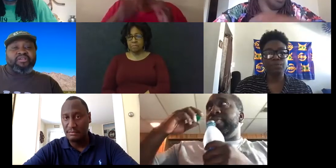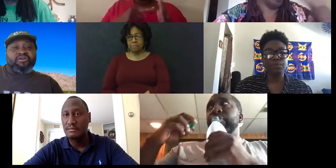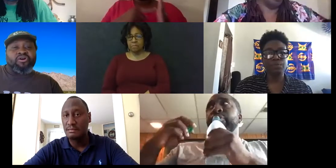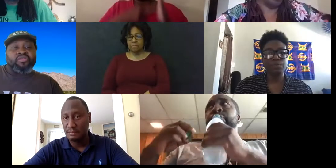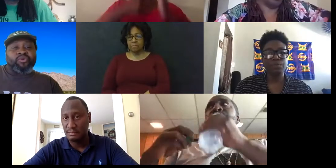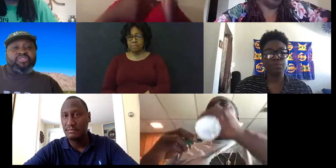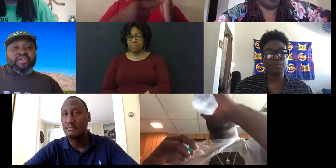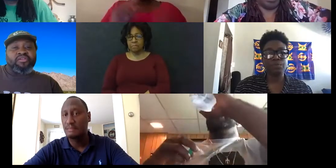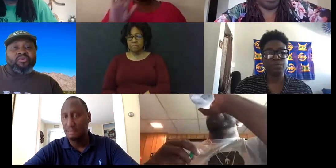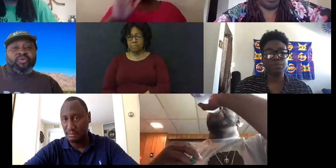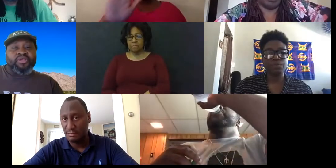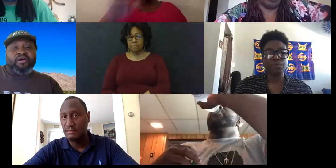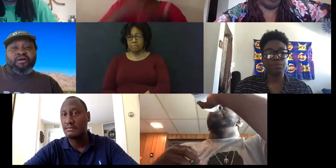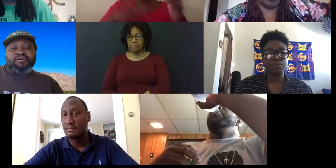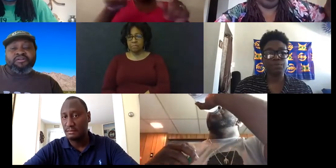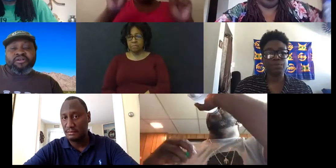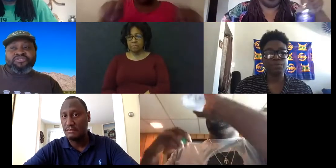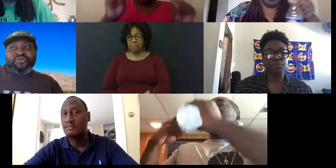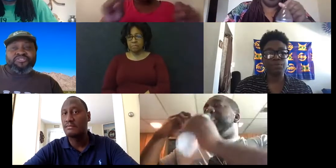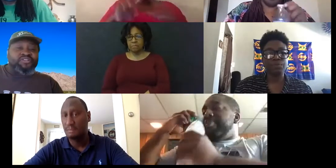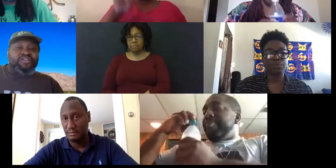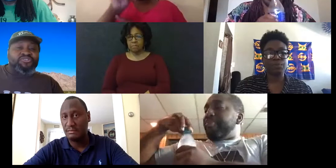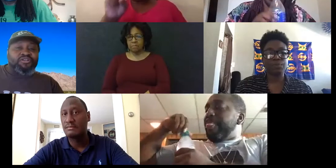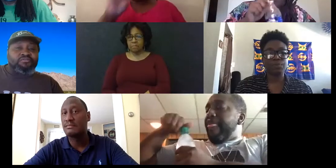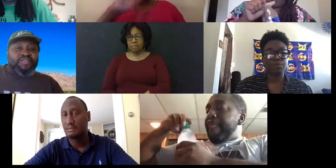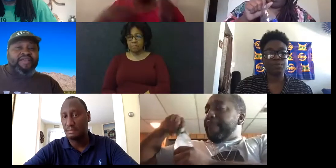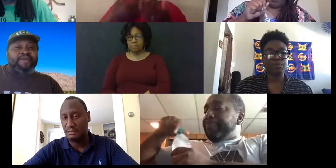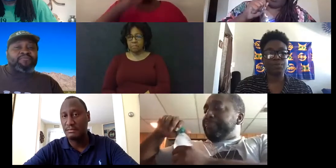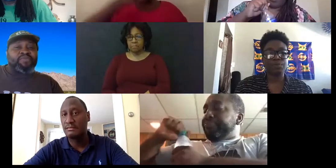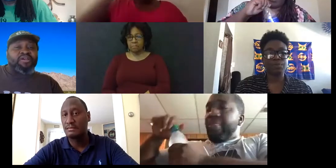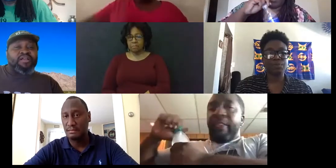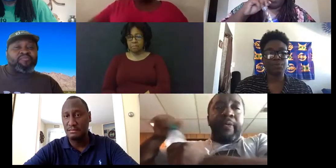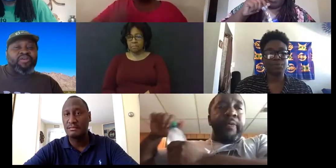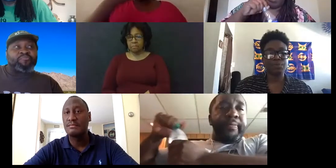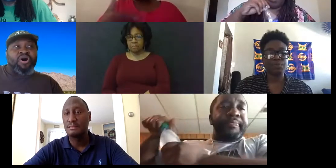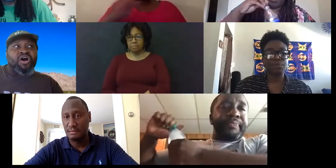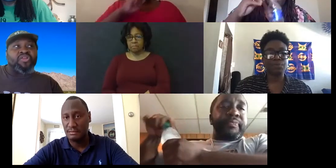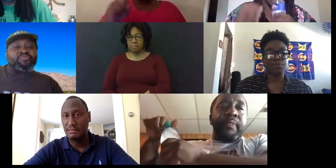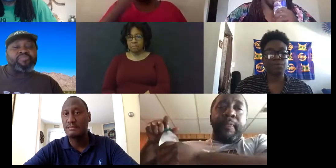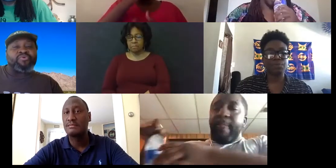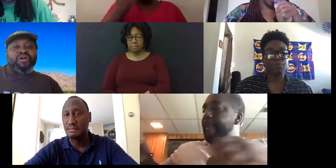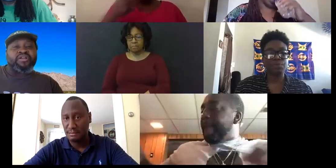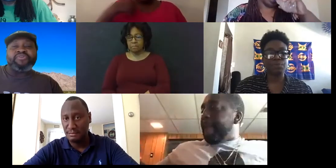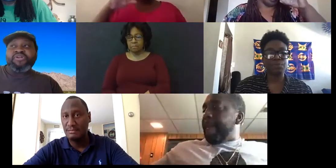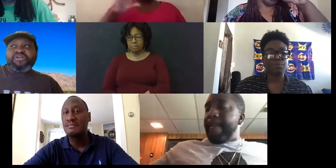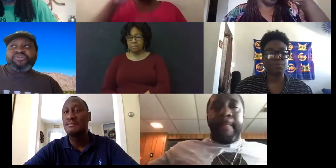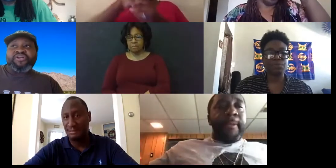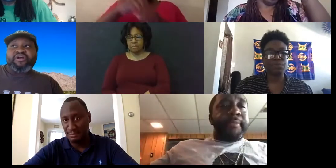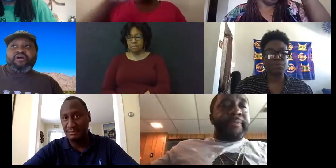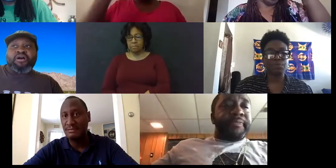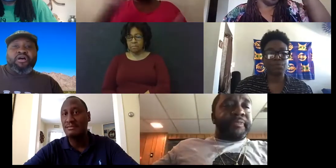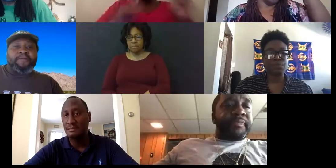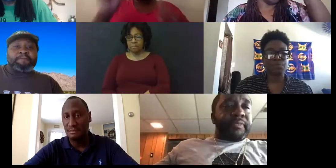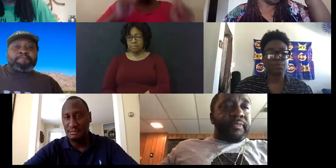display all and what they can do and what they are. So it's just an interesting dynamic for me to kind of be among other people who kind of